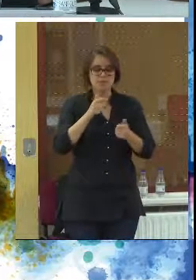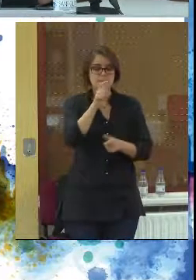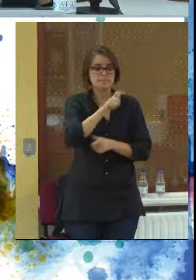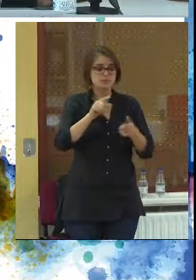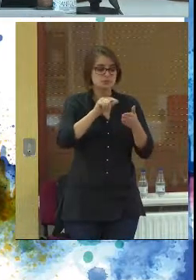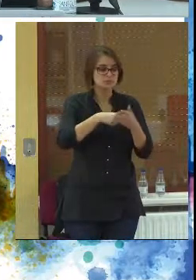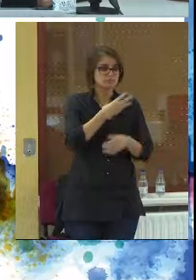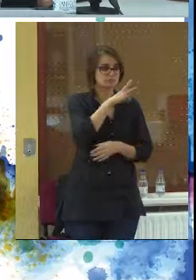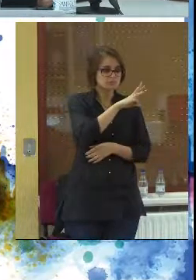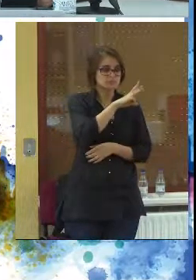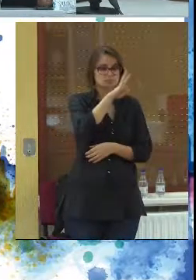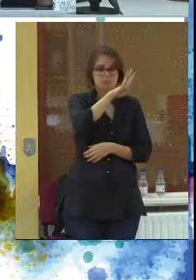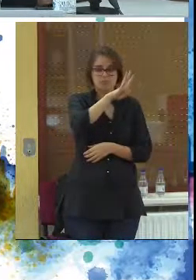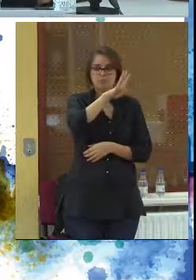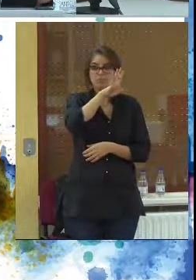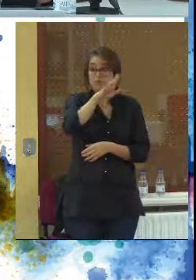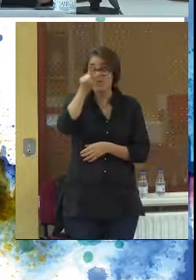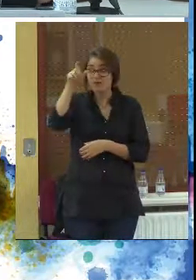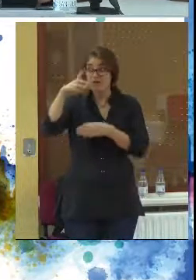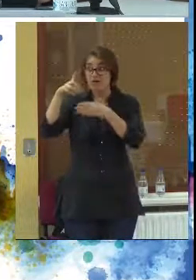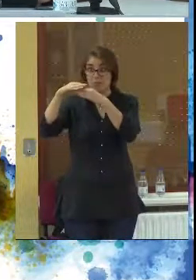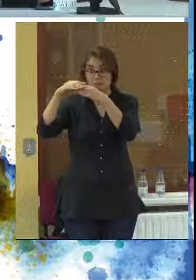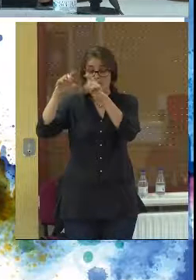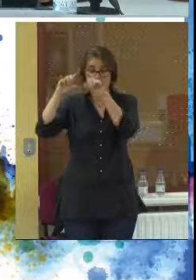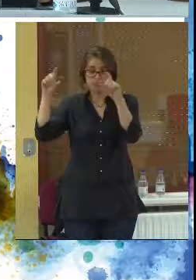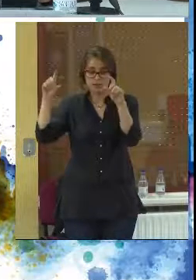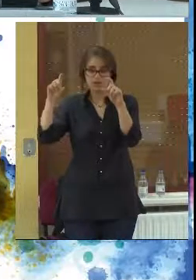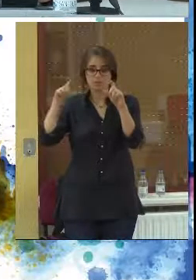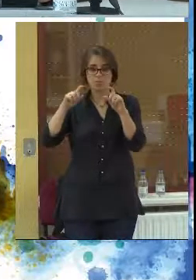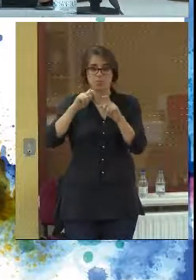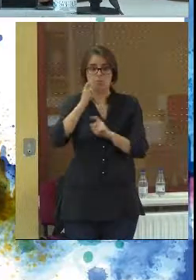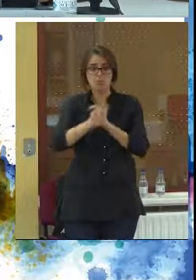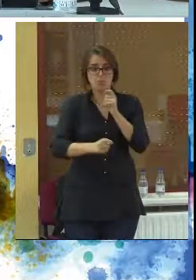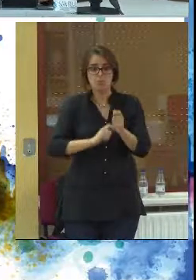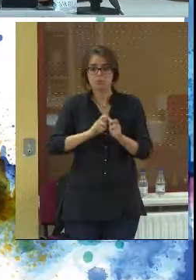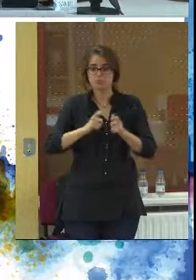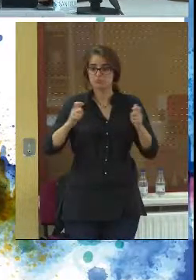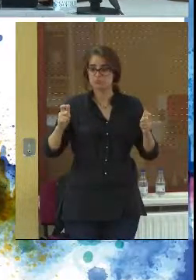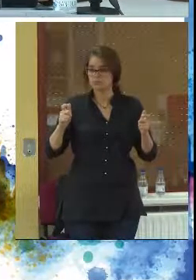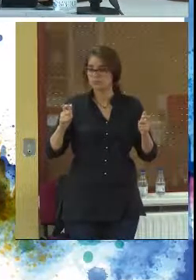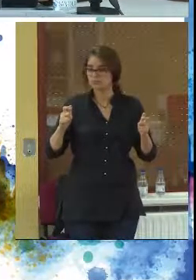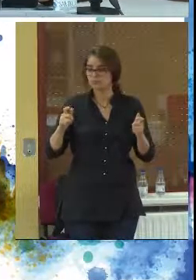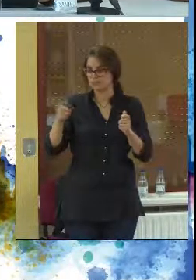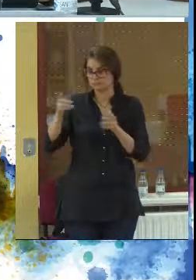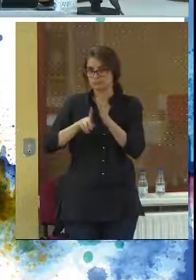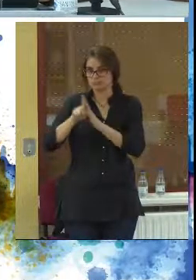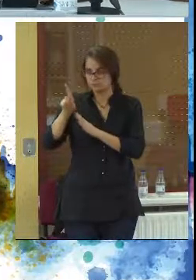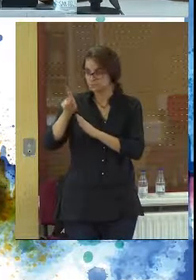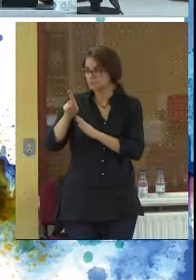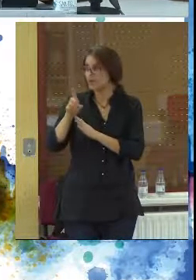4, 5, and little by little, this customer has raised the number,